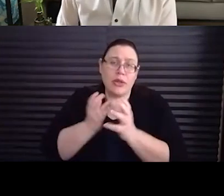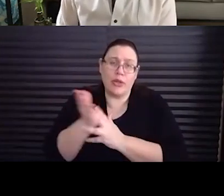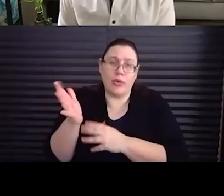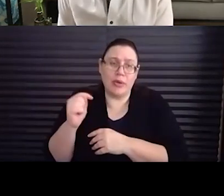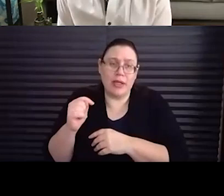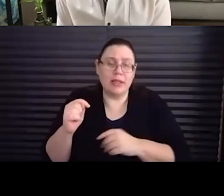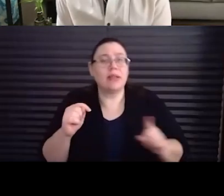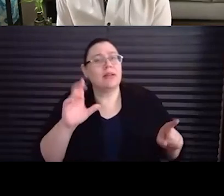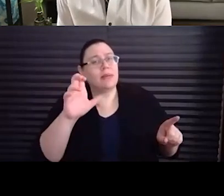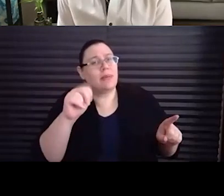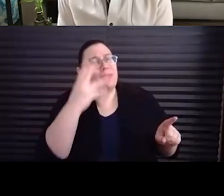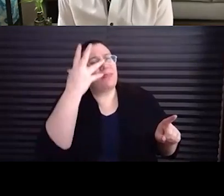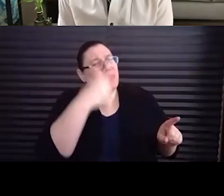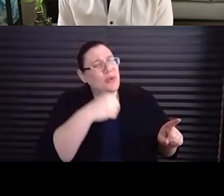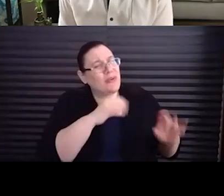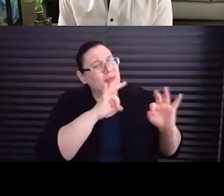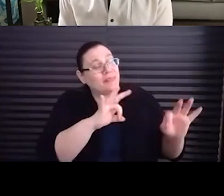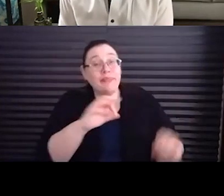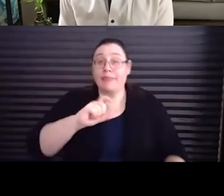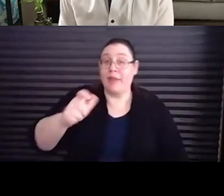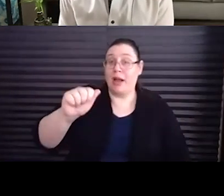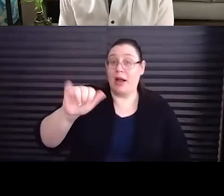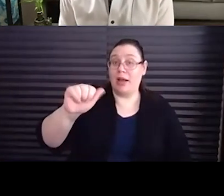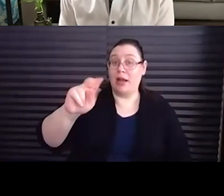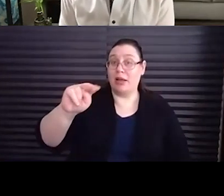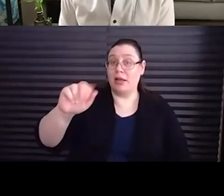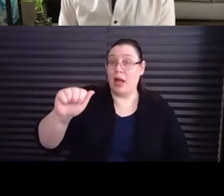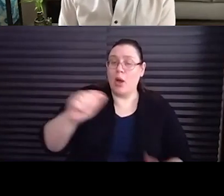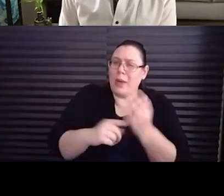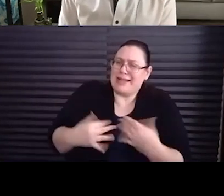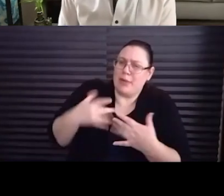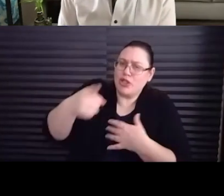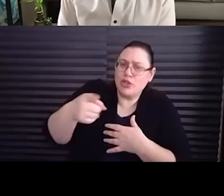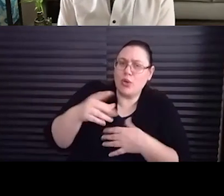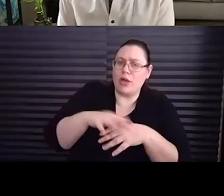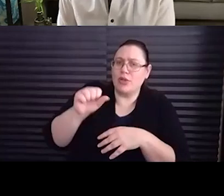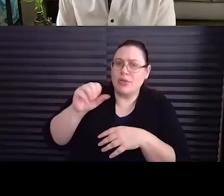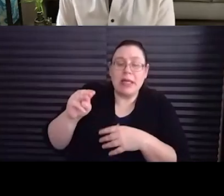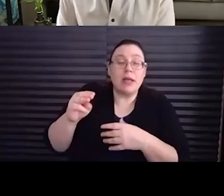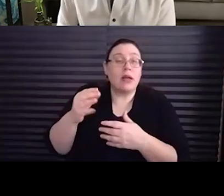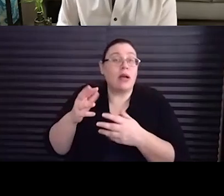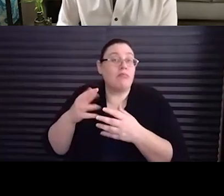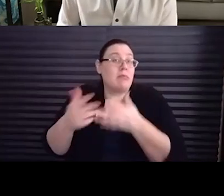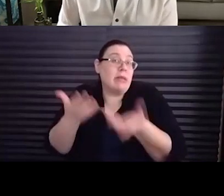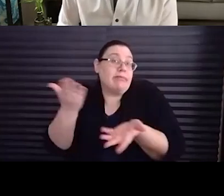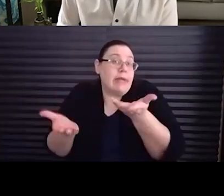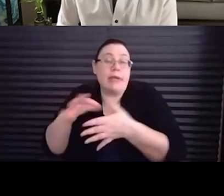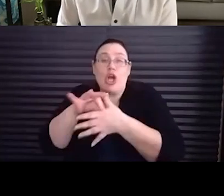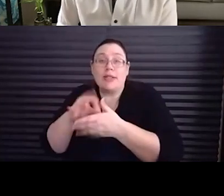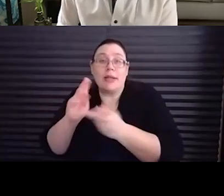beautiful. Ayanna, what's been inspiring you on social media, whether it's content people are creating, ways people are